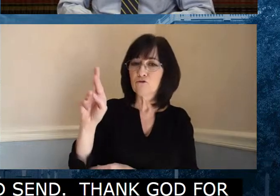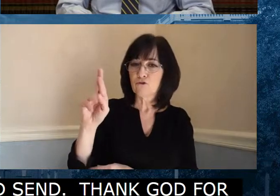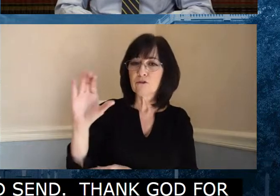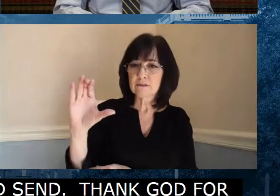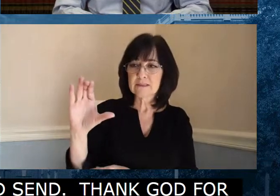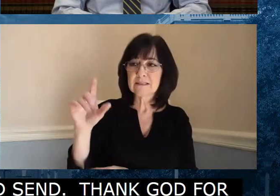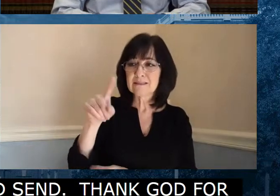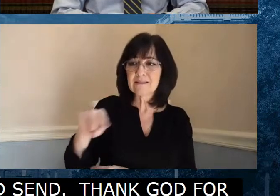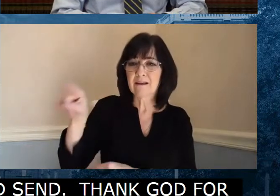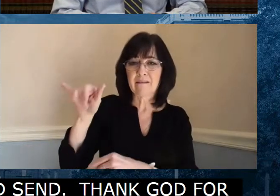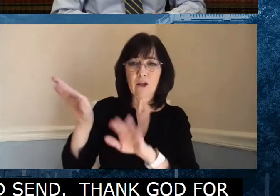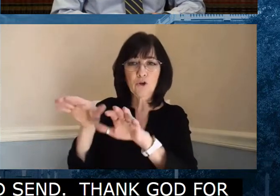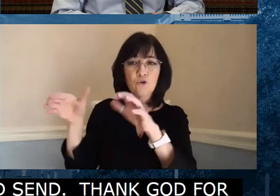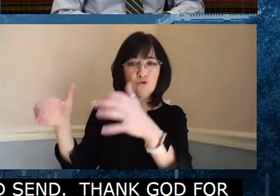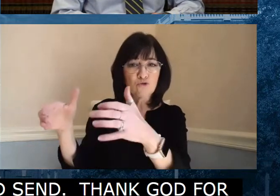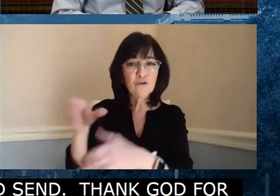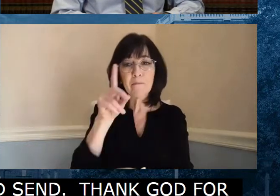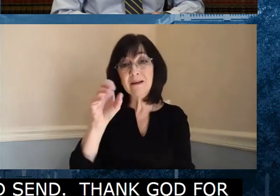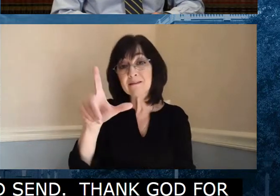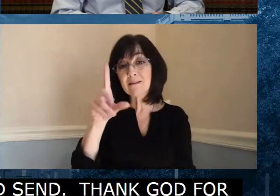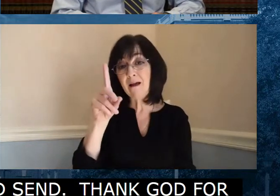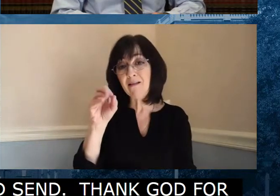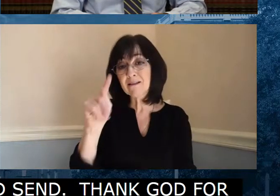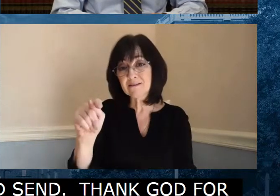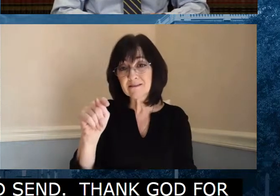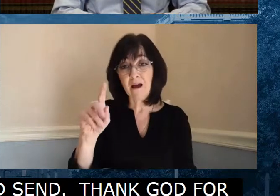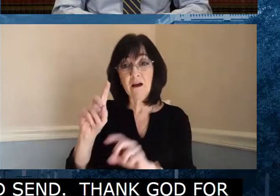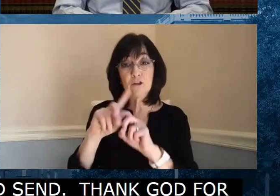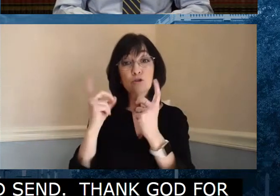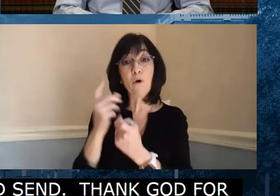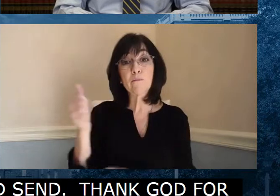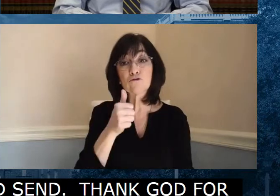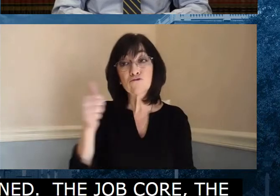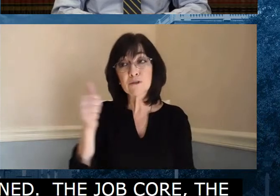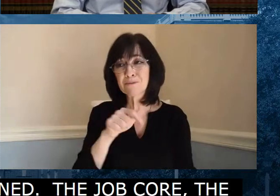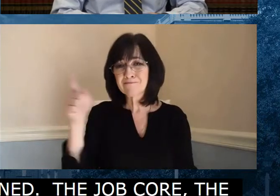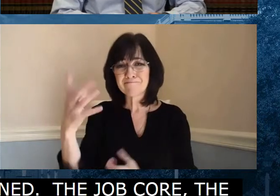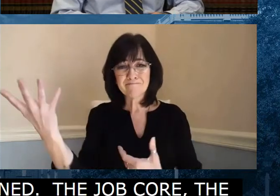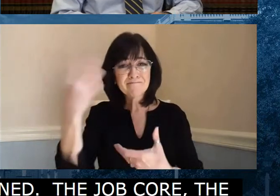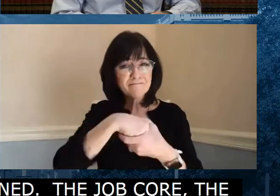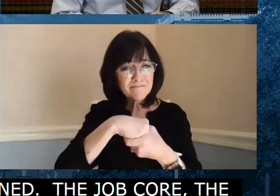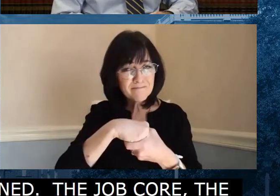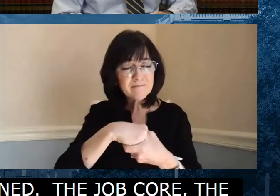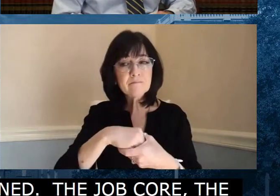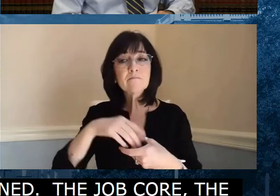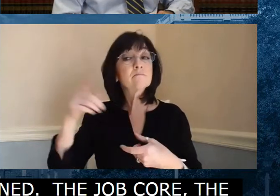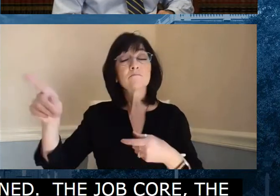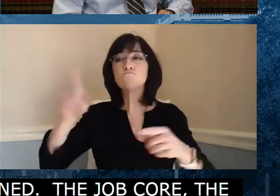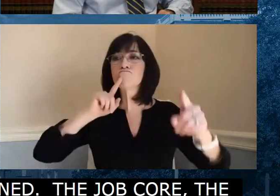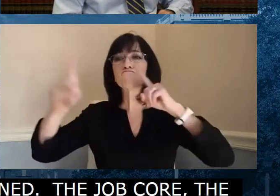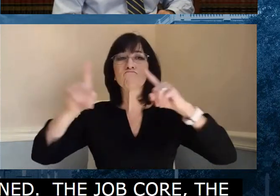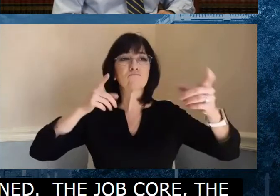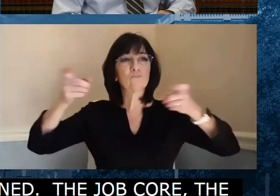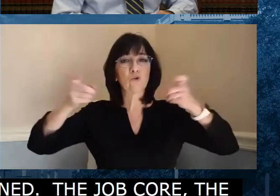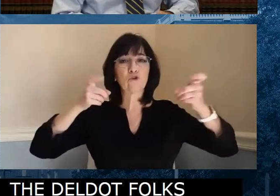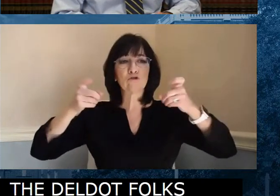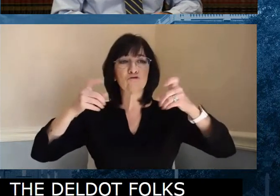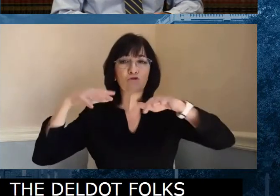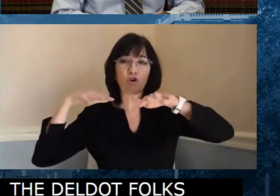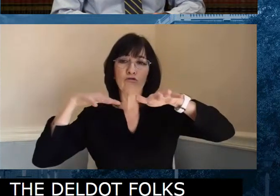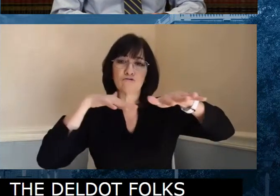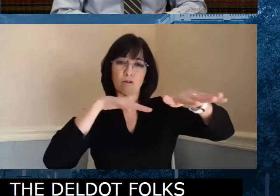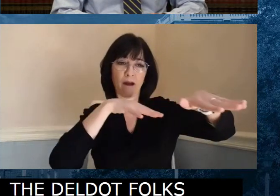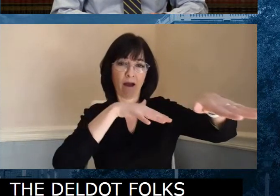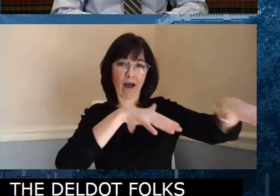just everybody. DelDOT, the DelDOT folks have been really incredible with traffic control, St. Francis with the